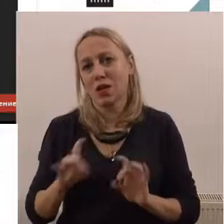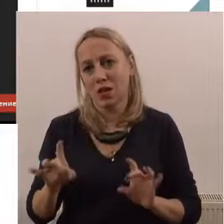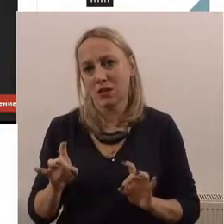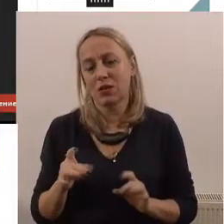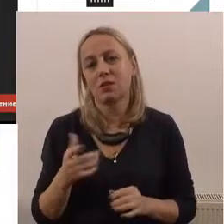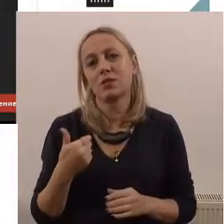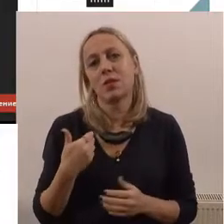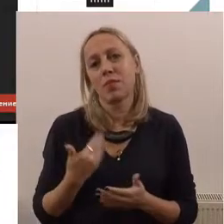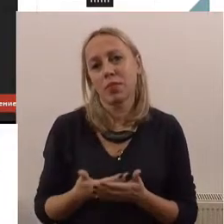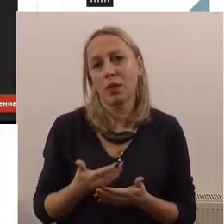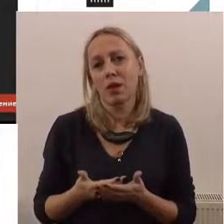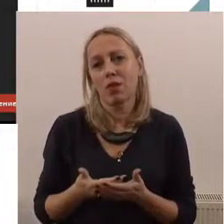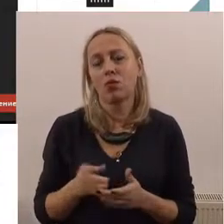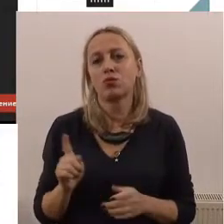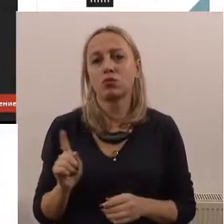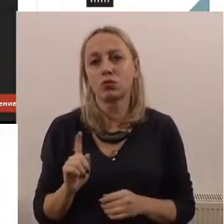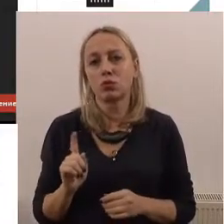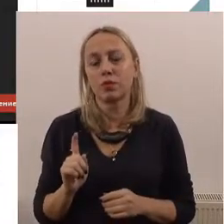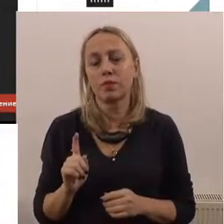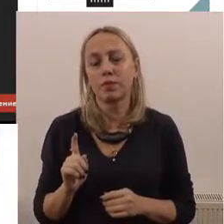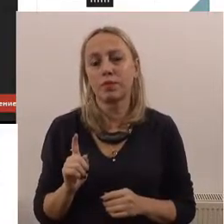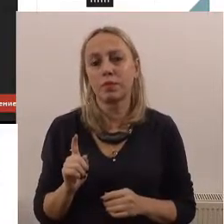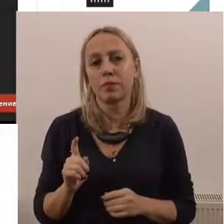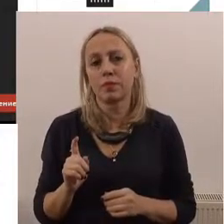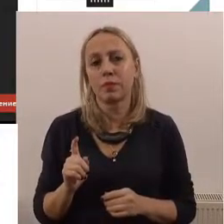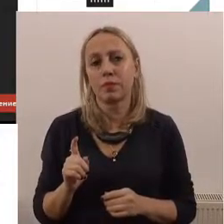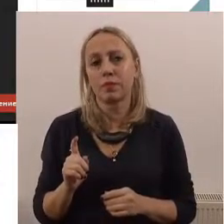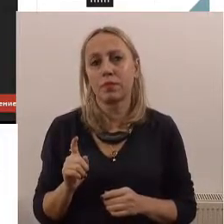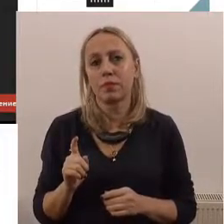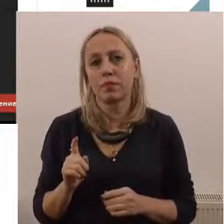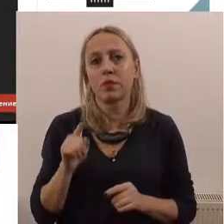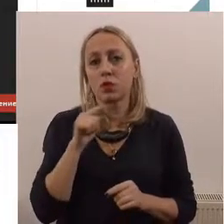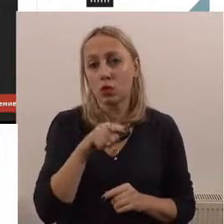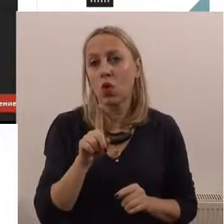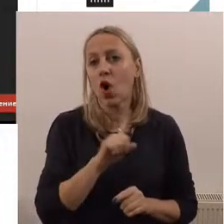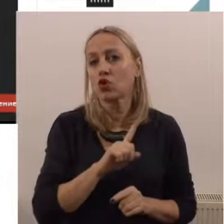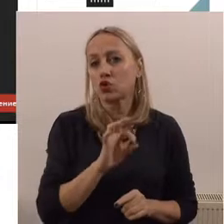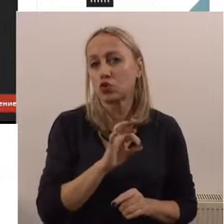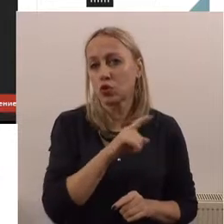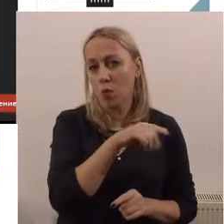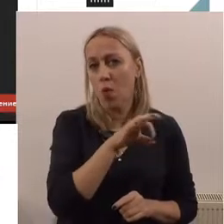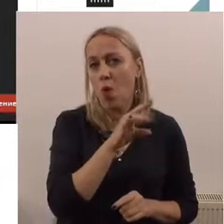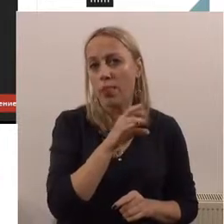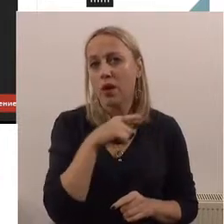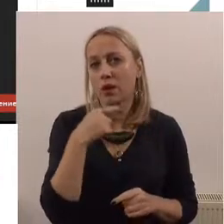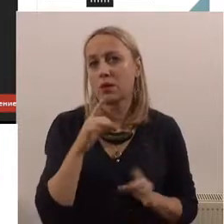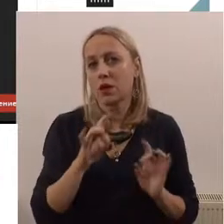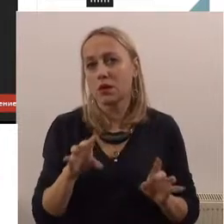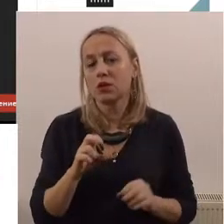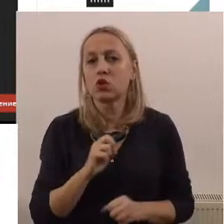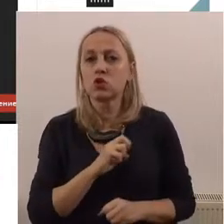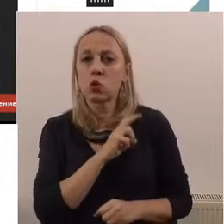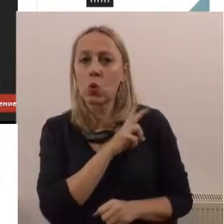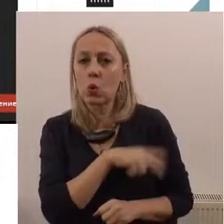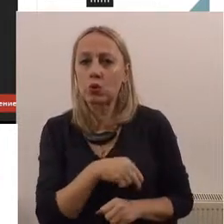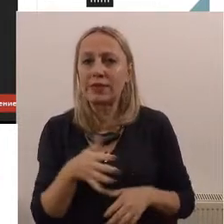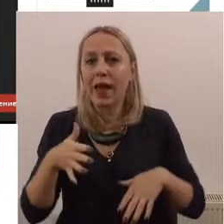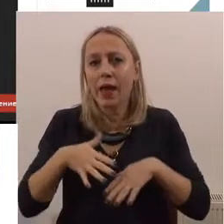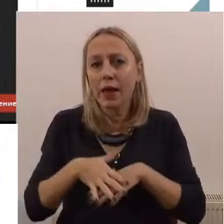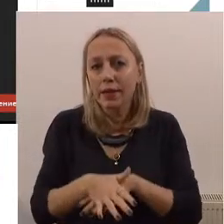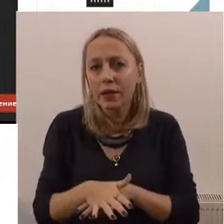that would-be speakers, all subsequent speakers would be based on, and what Kathleen